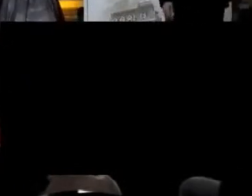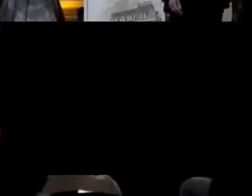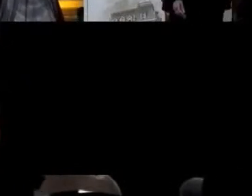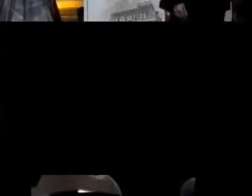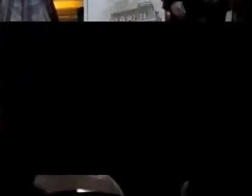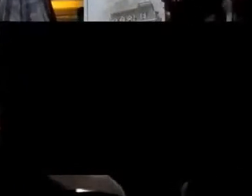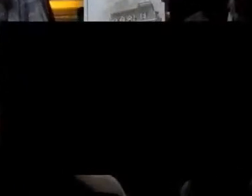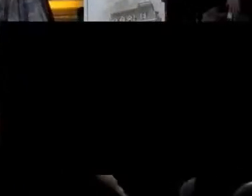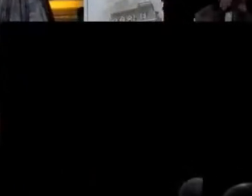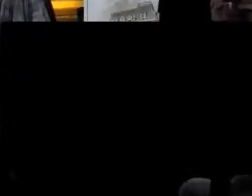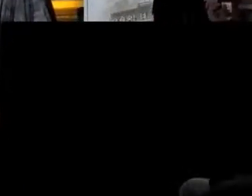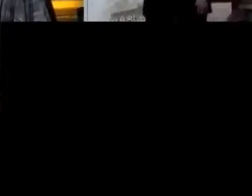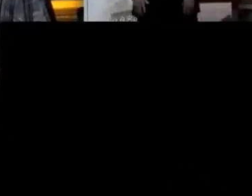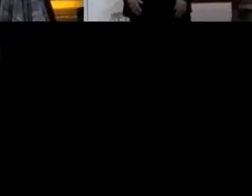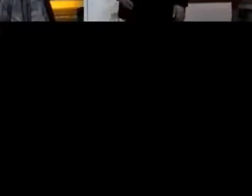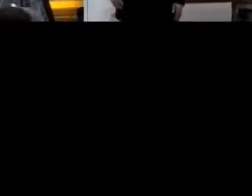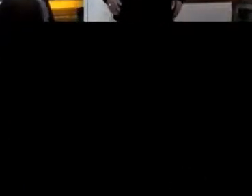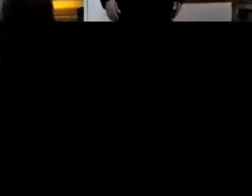Thank you.